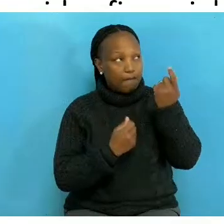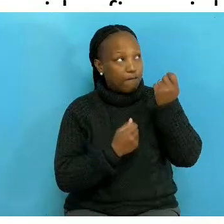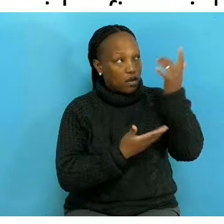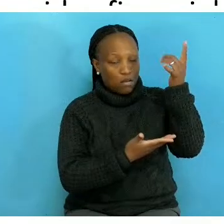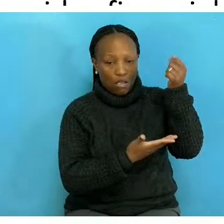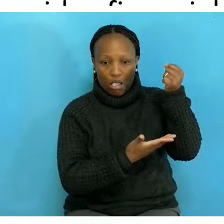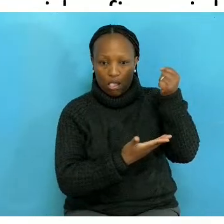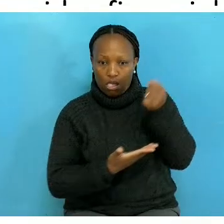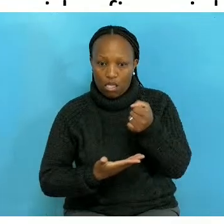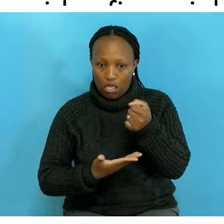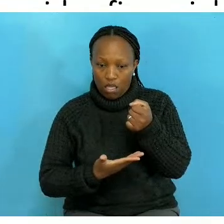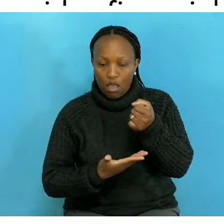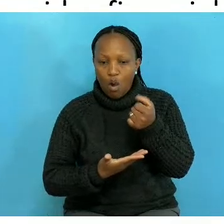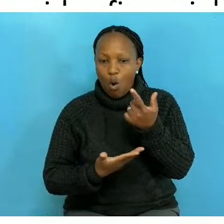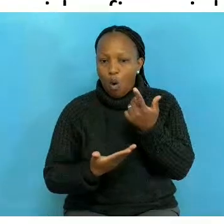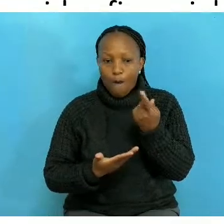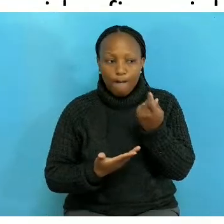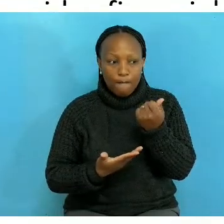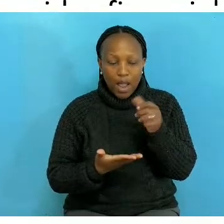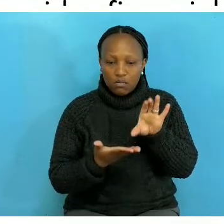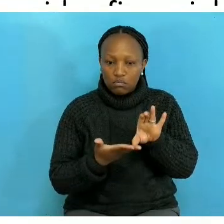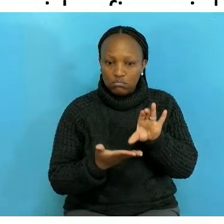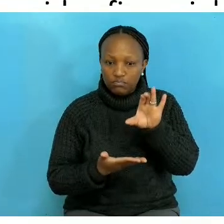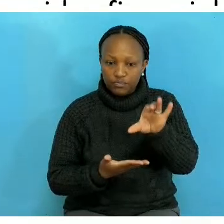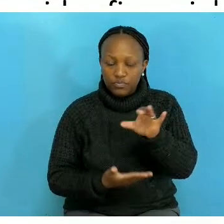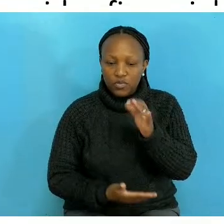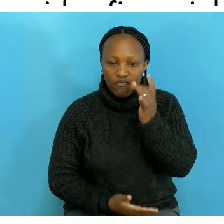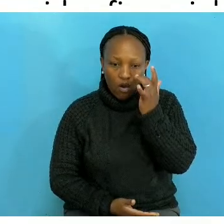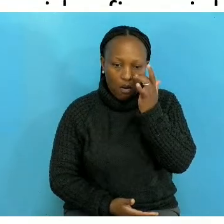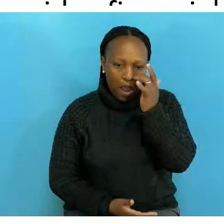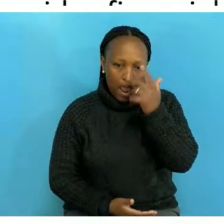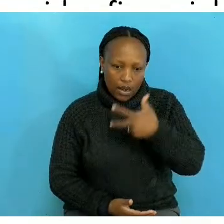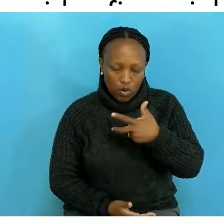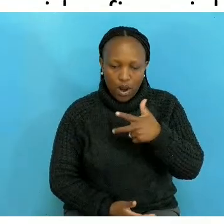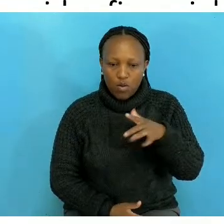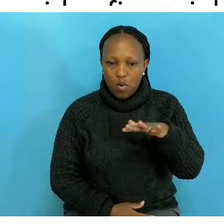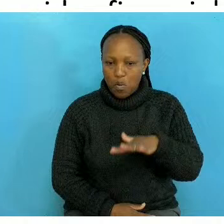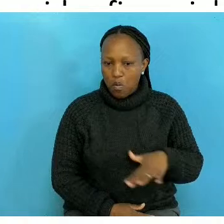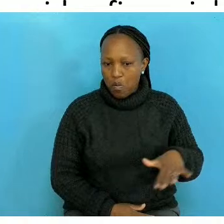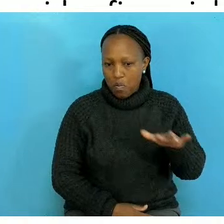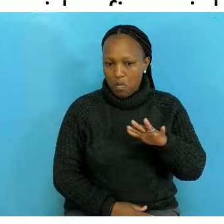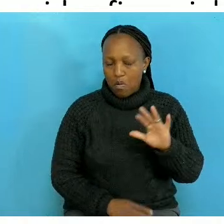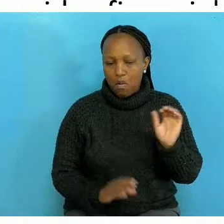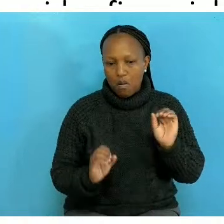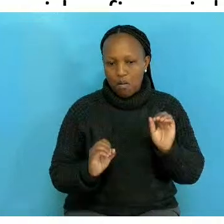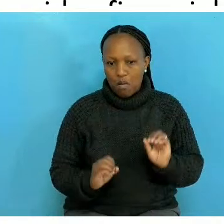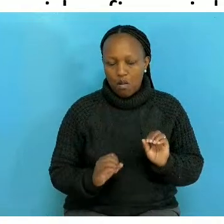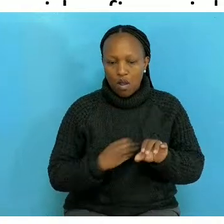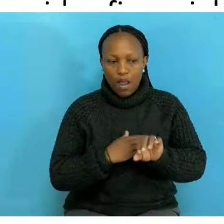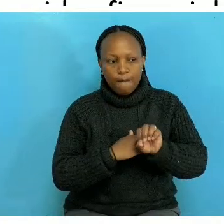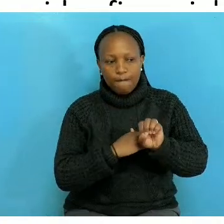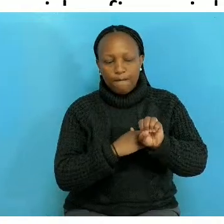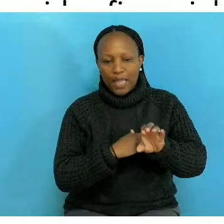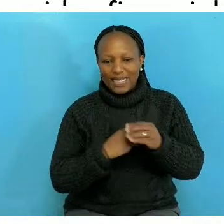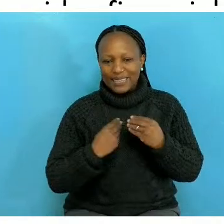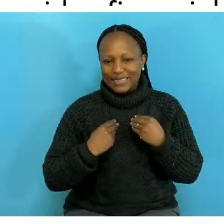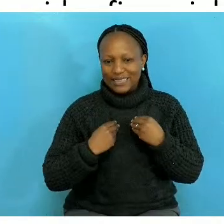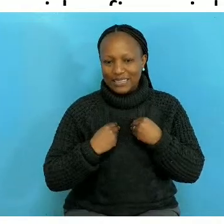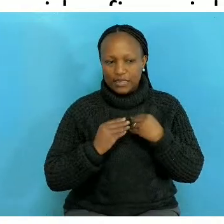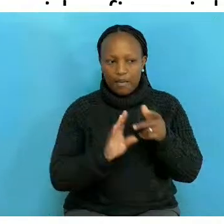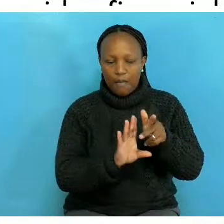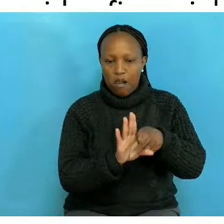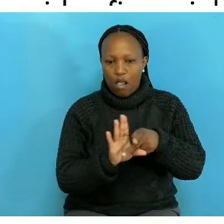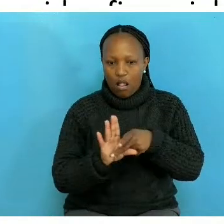for Eldorado Park, but have made provisions in the building of its market assets participation.